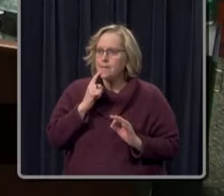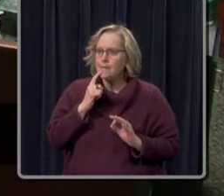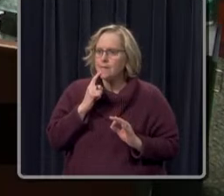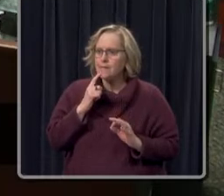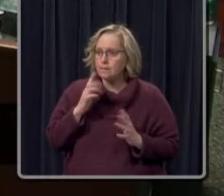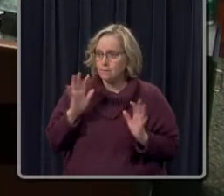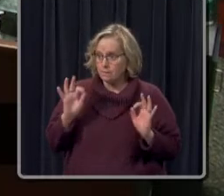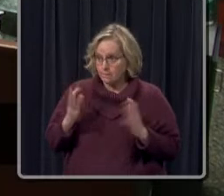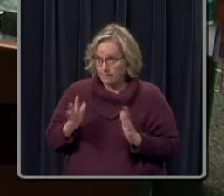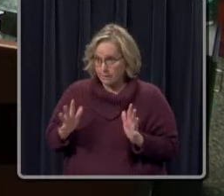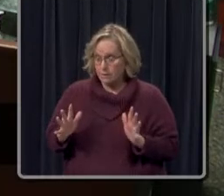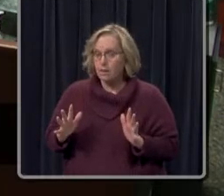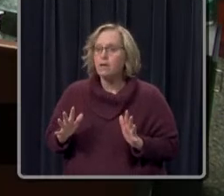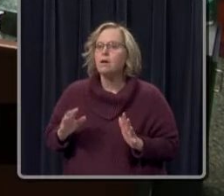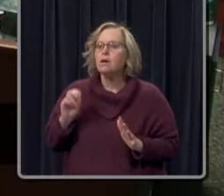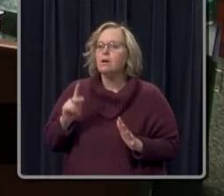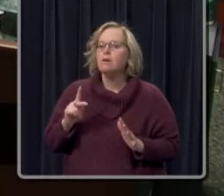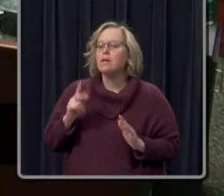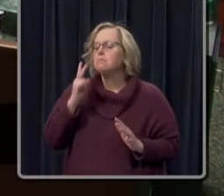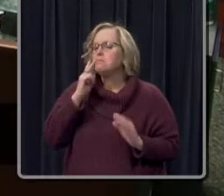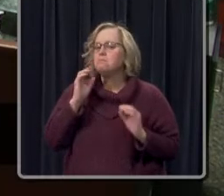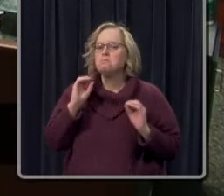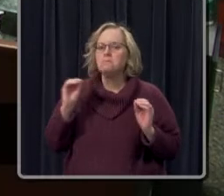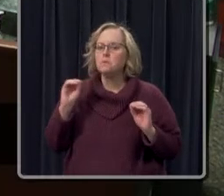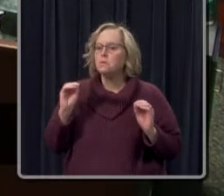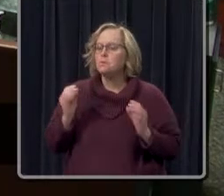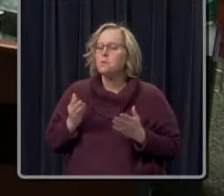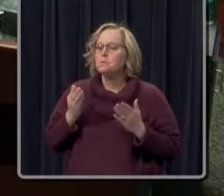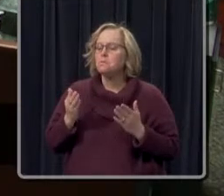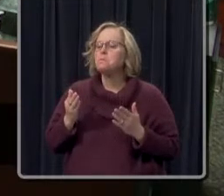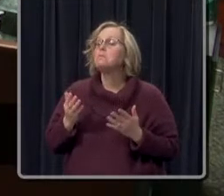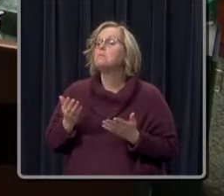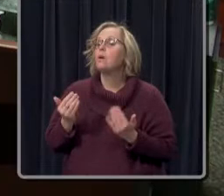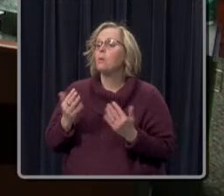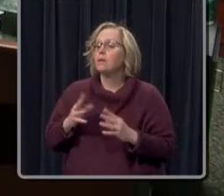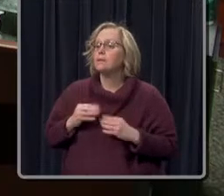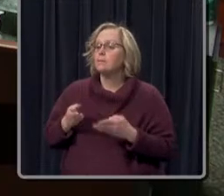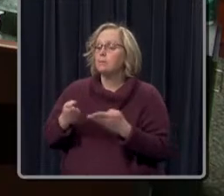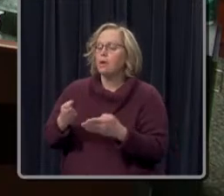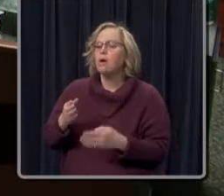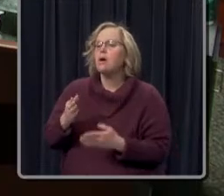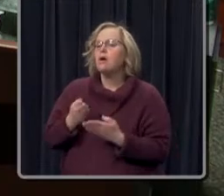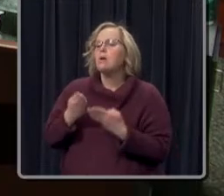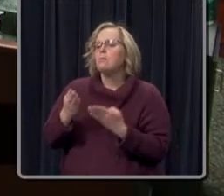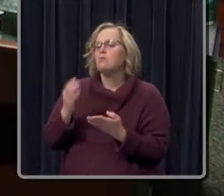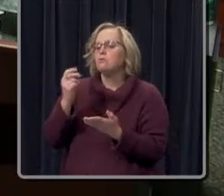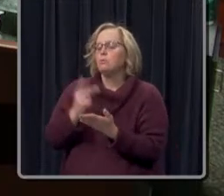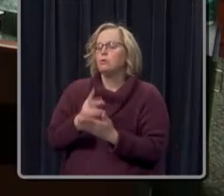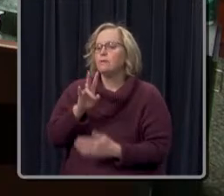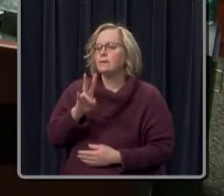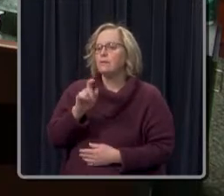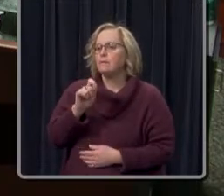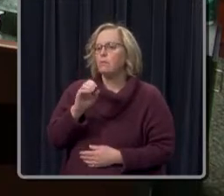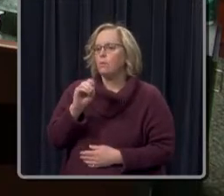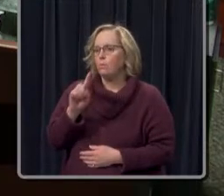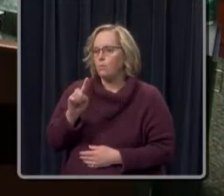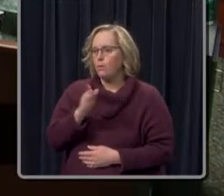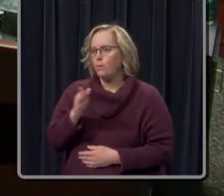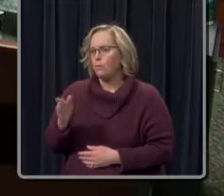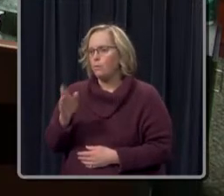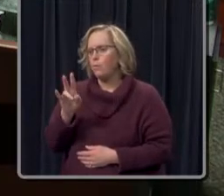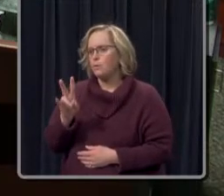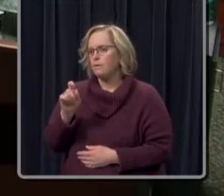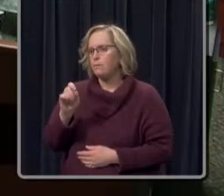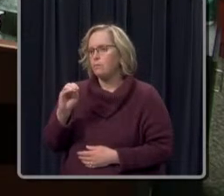Okay, seeing none, I would entertain a motion. Move to approve items 7.01 through 7.06 as